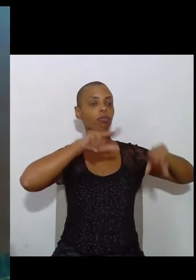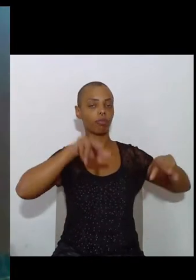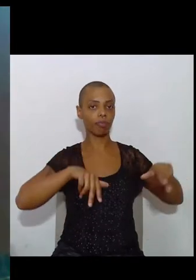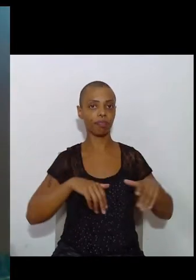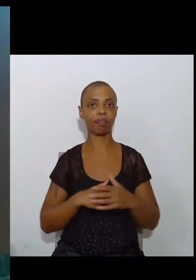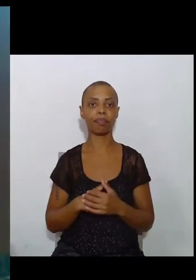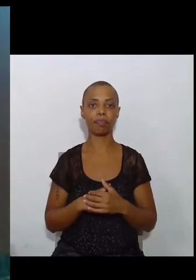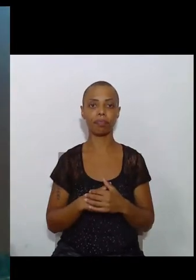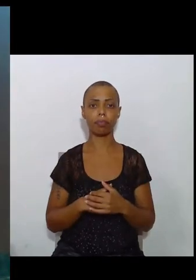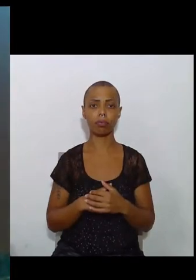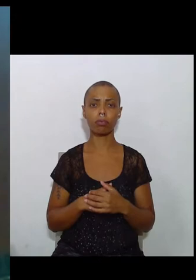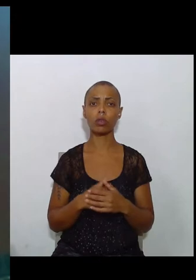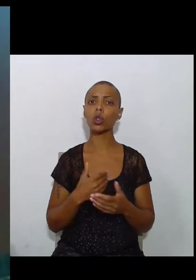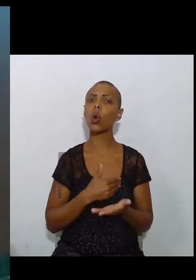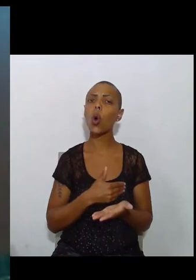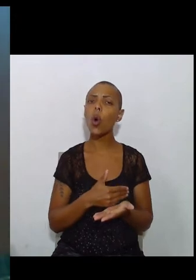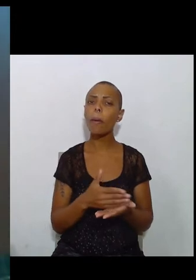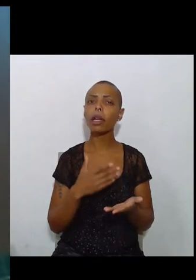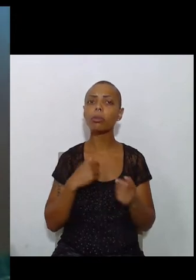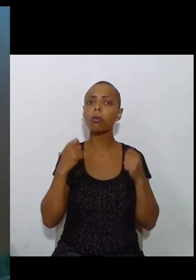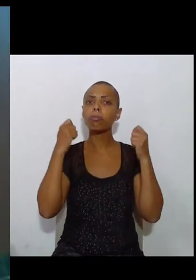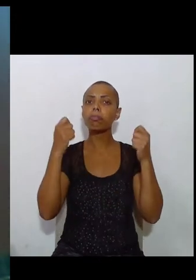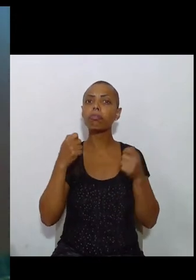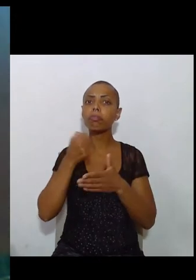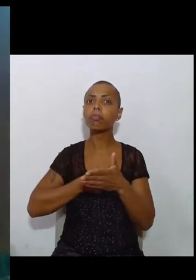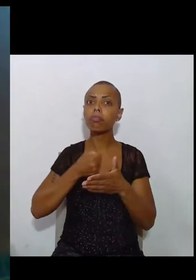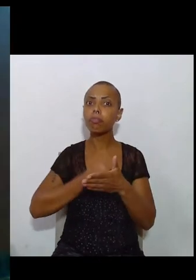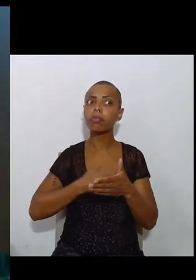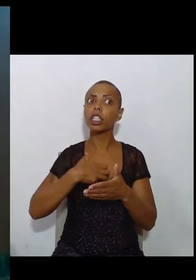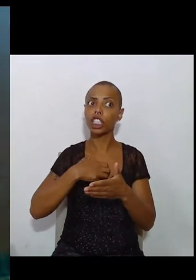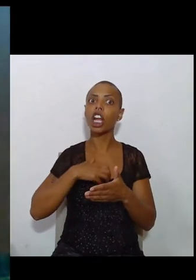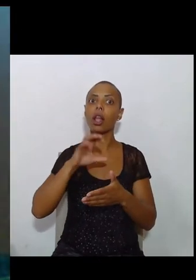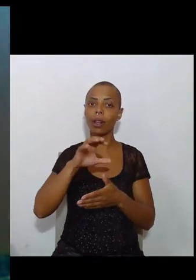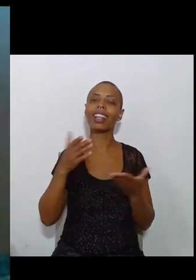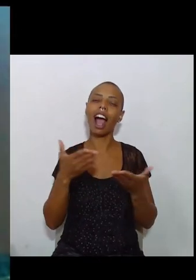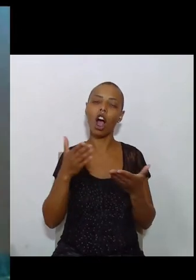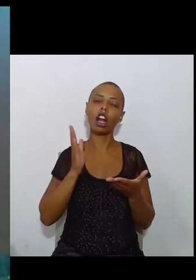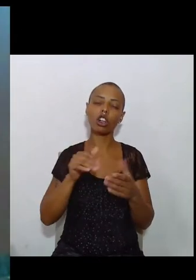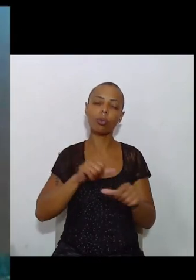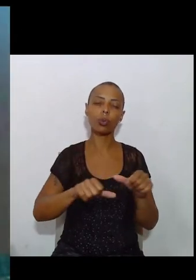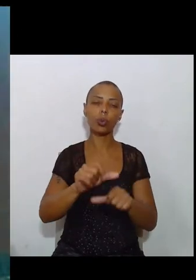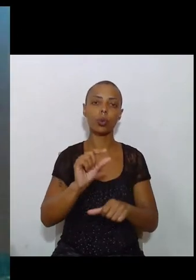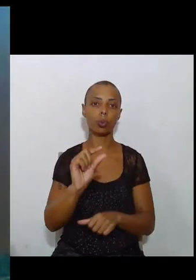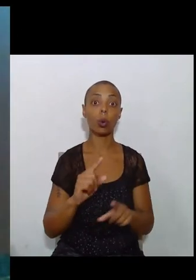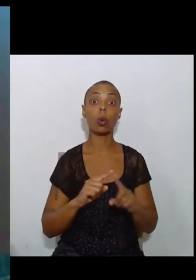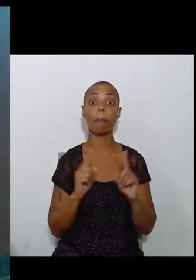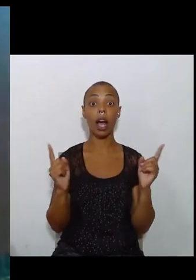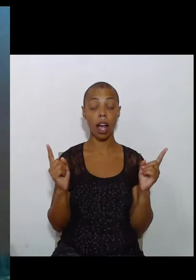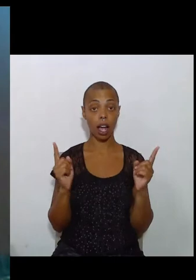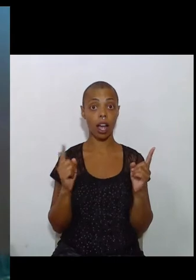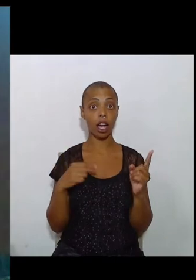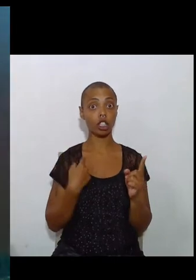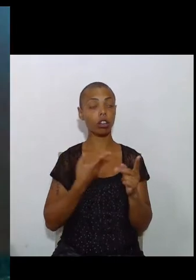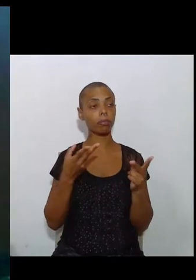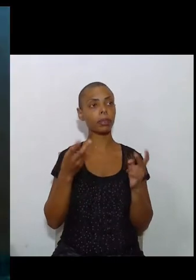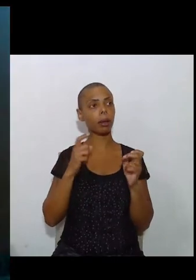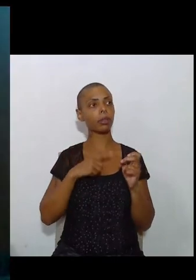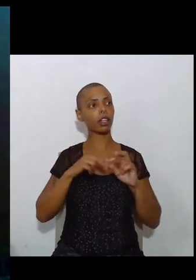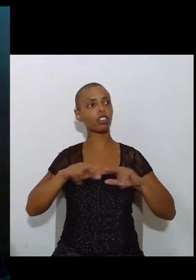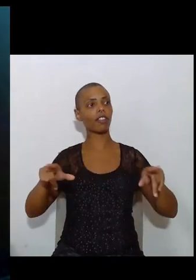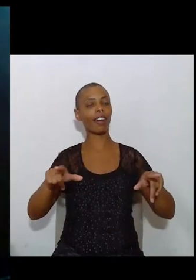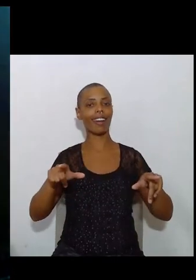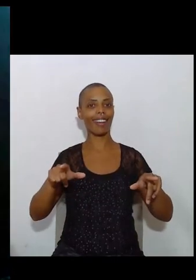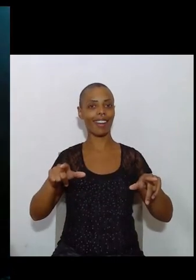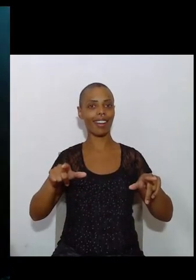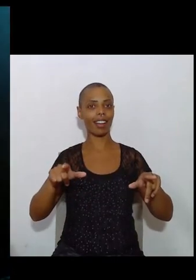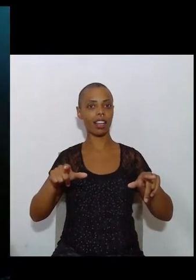other cases they are more critical in the beginning of my work as an activist that was the case now it's a little